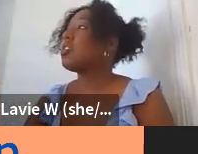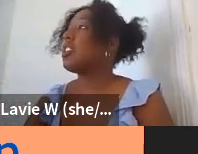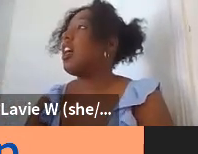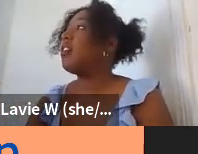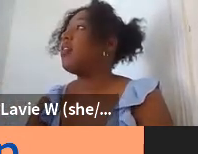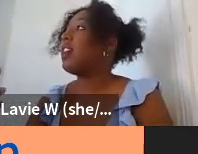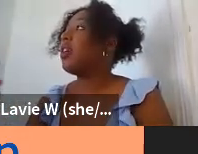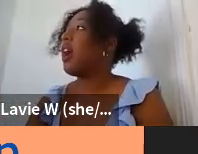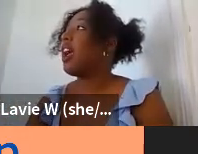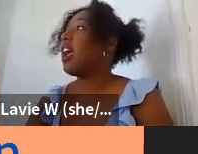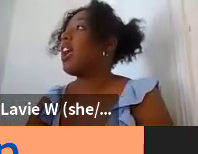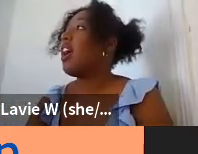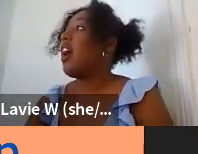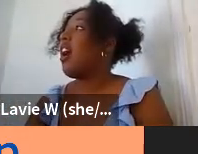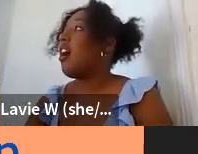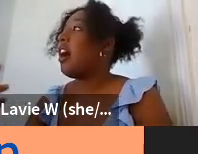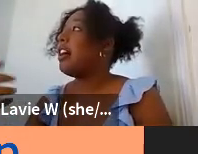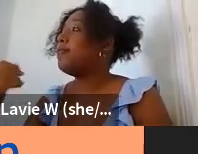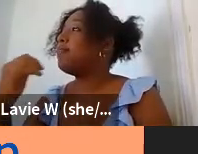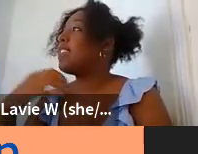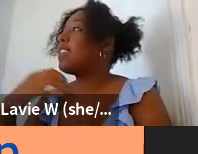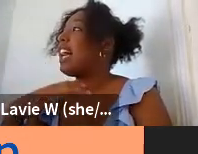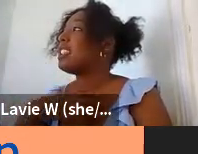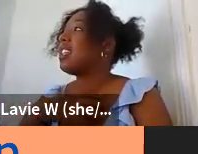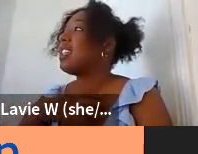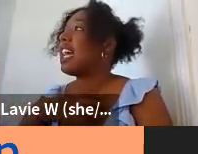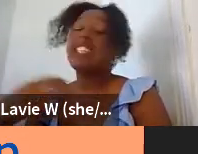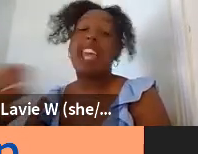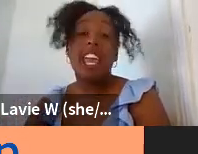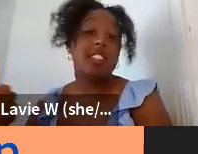present yourself in a way